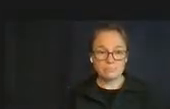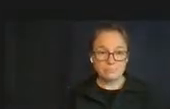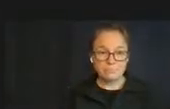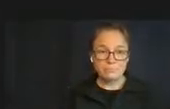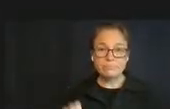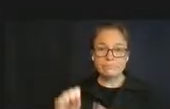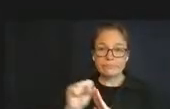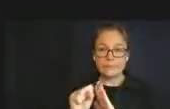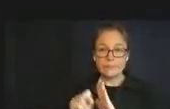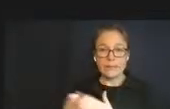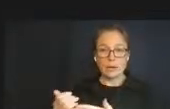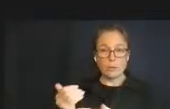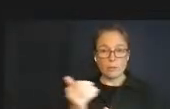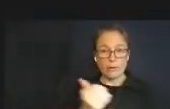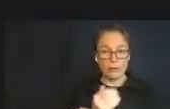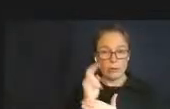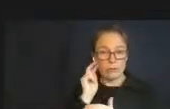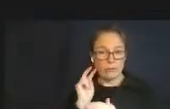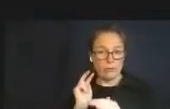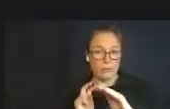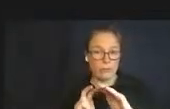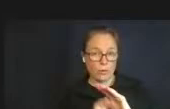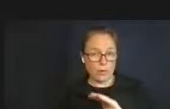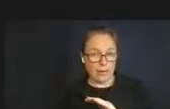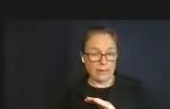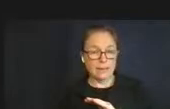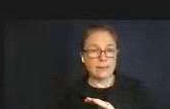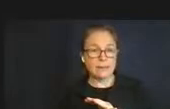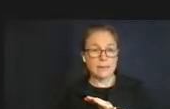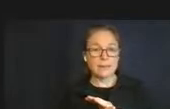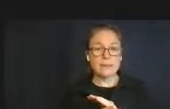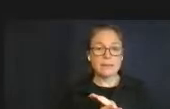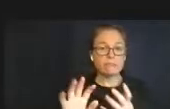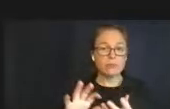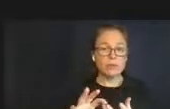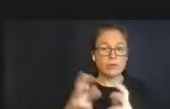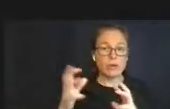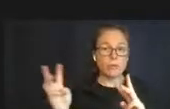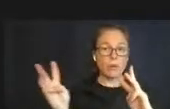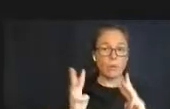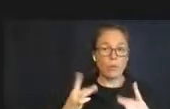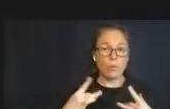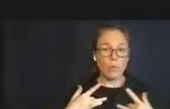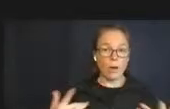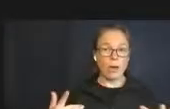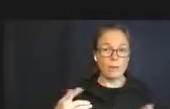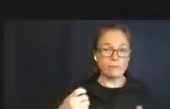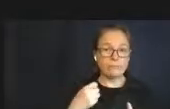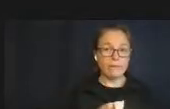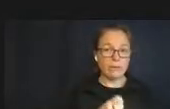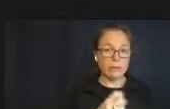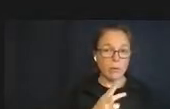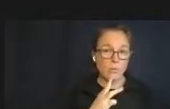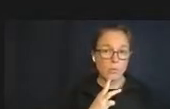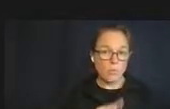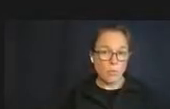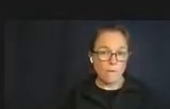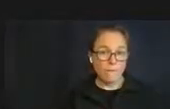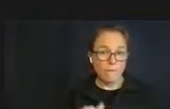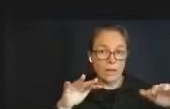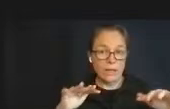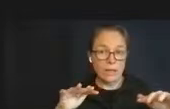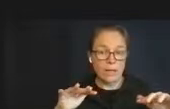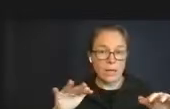revenue forecast includes disruptive climate events, such as flooding and wildfires that